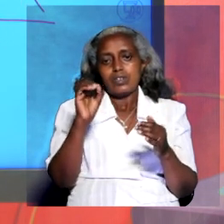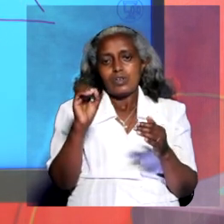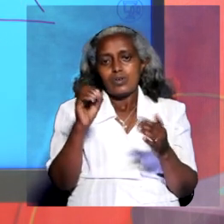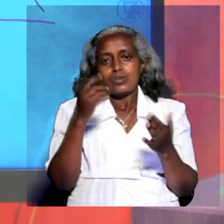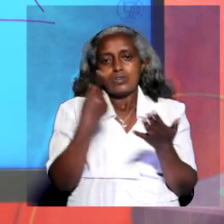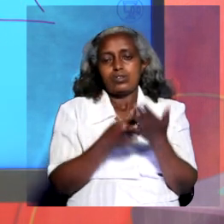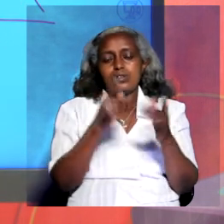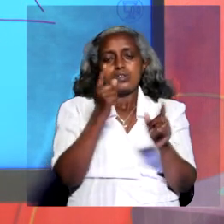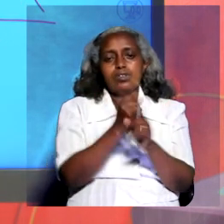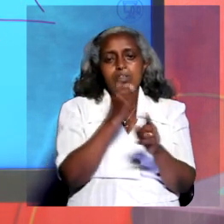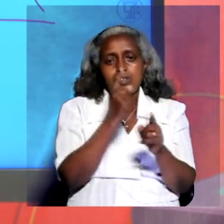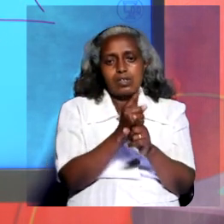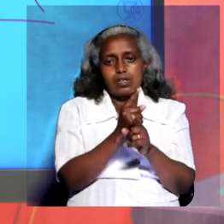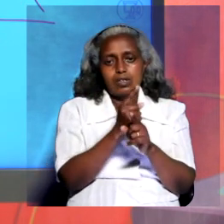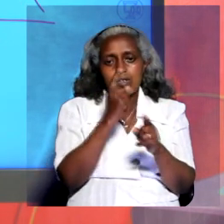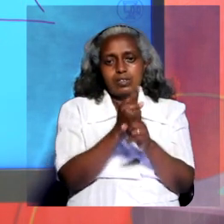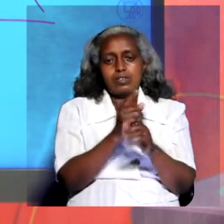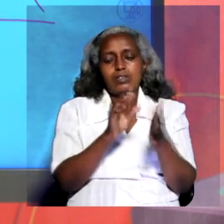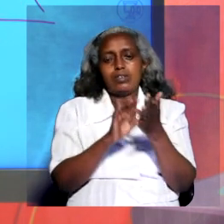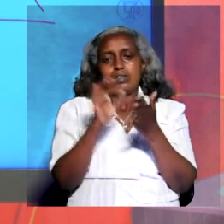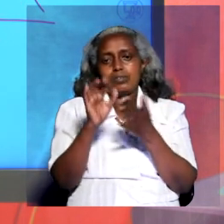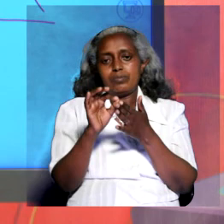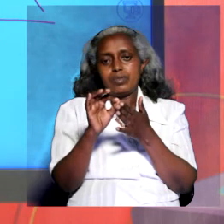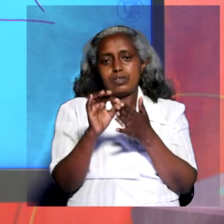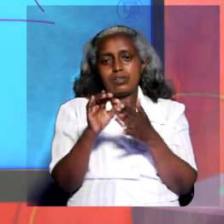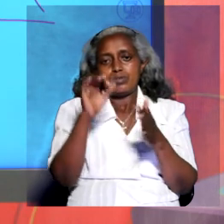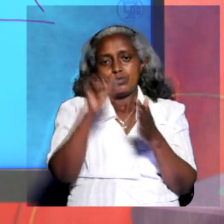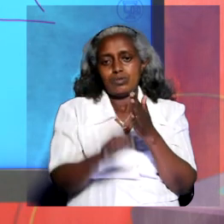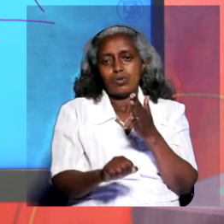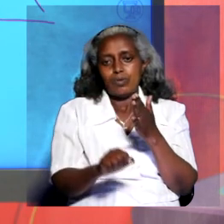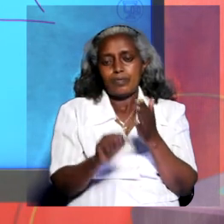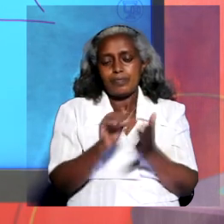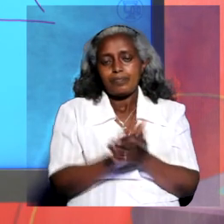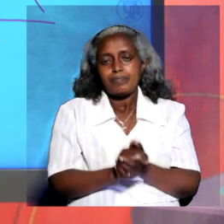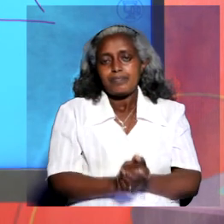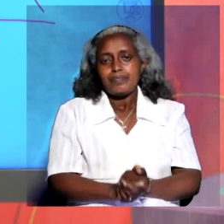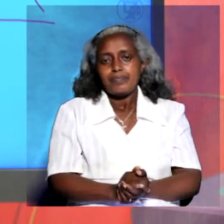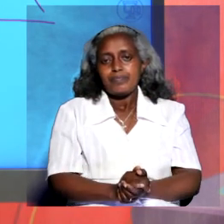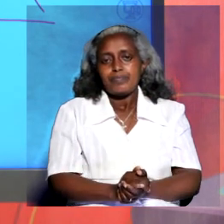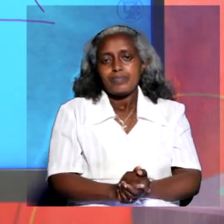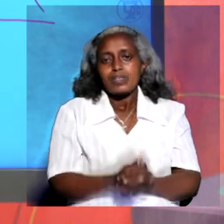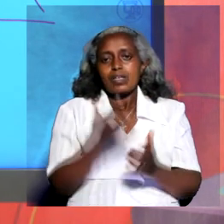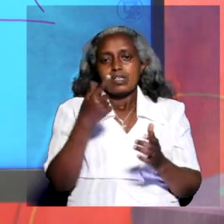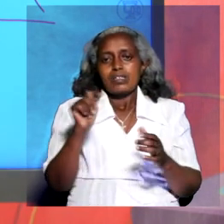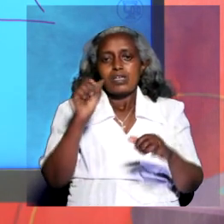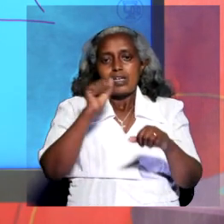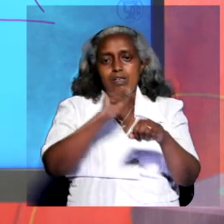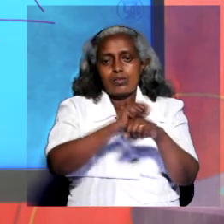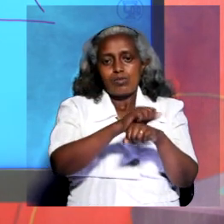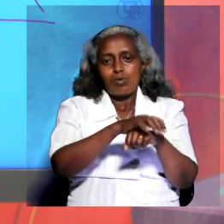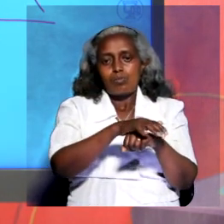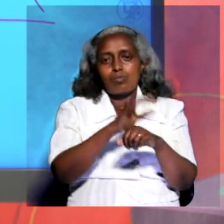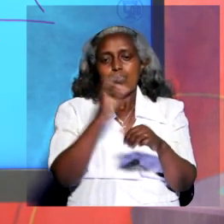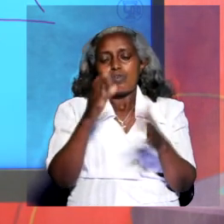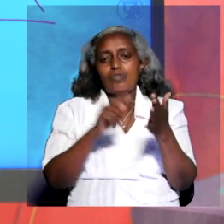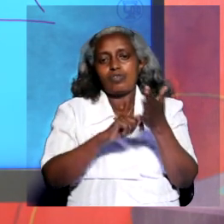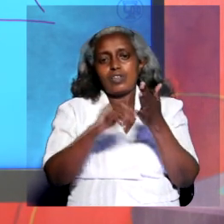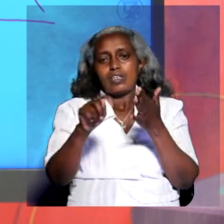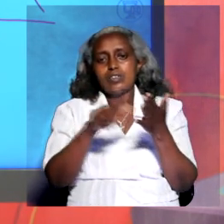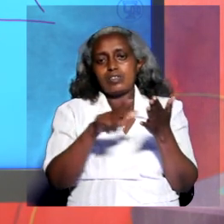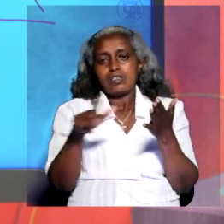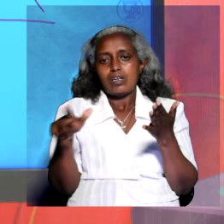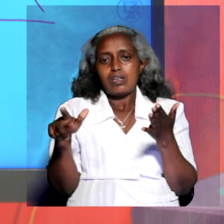is a critical number. This is a critical number. So the slope of tangent